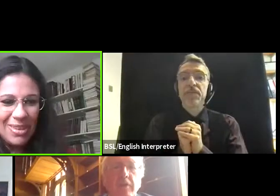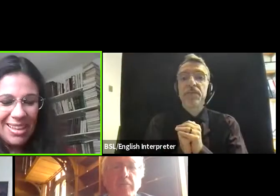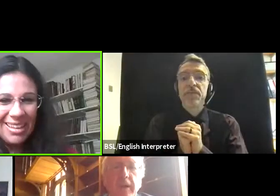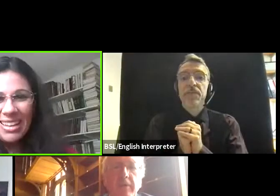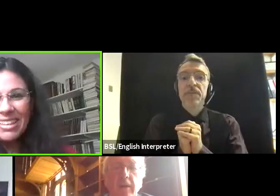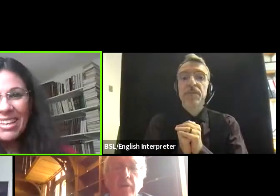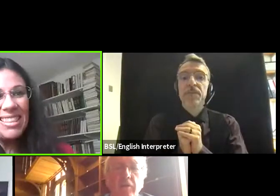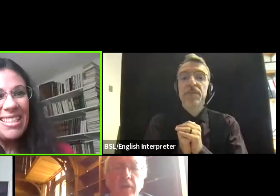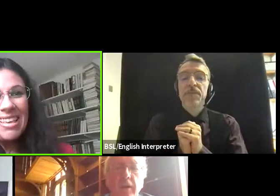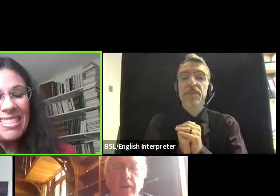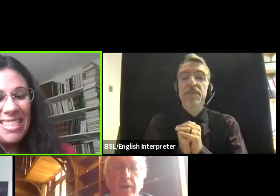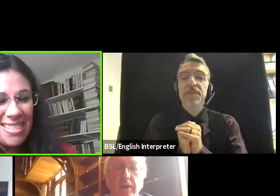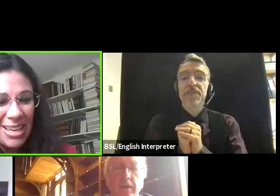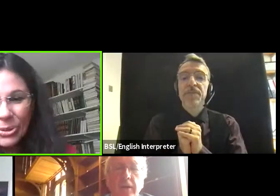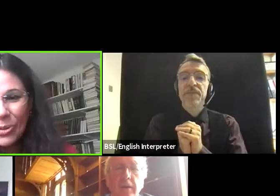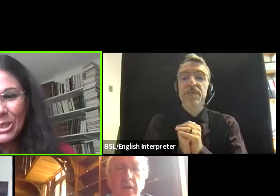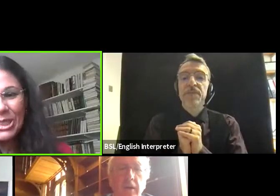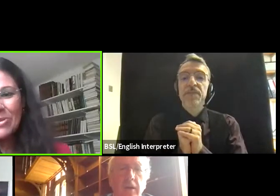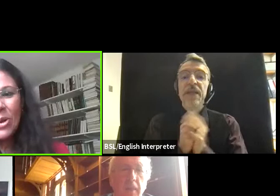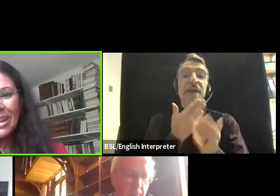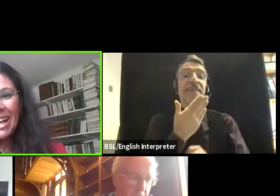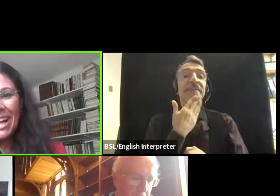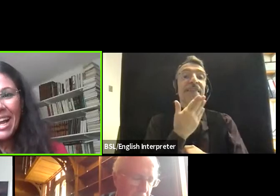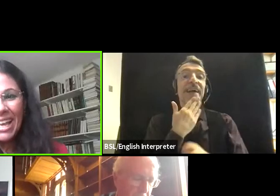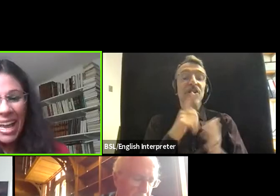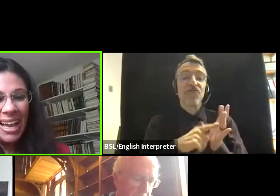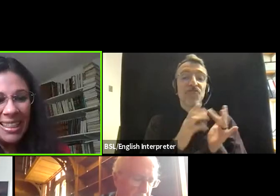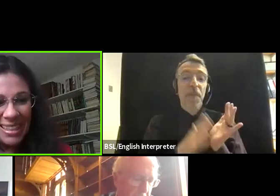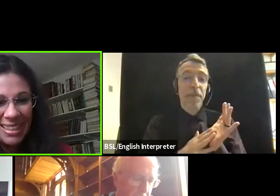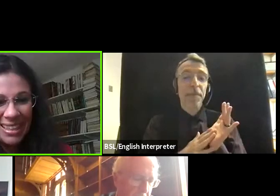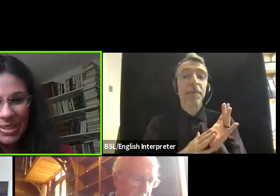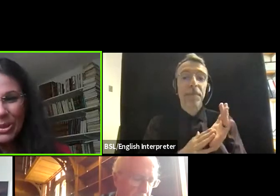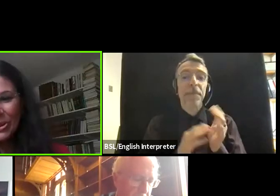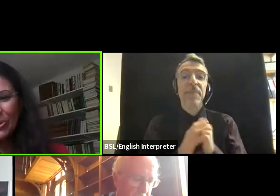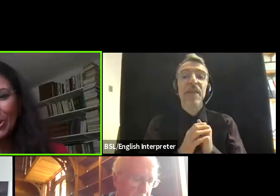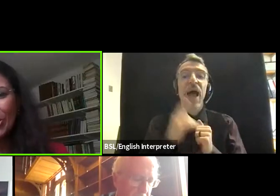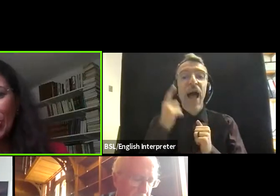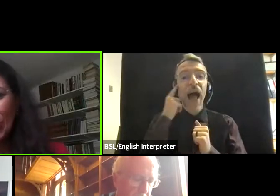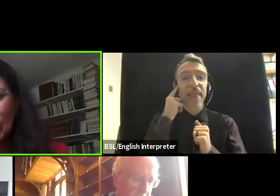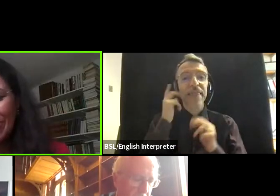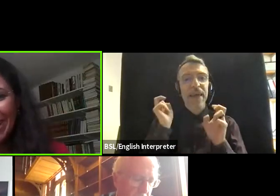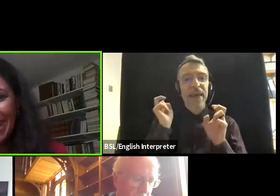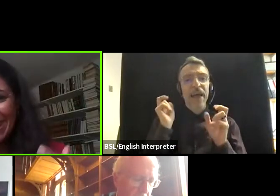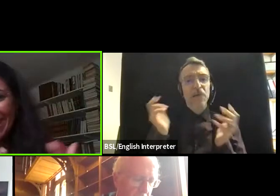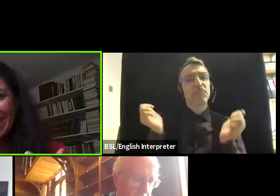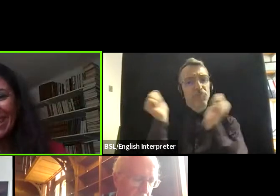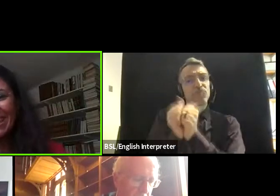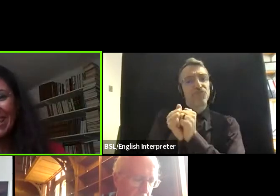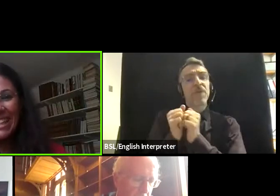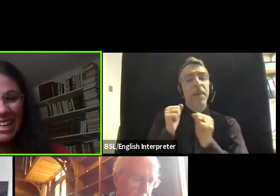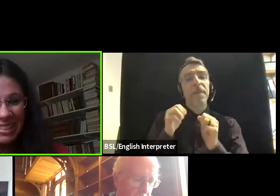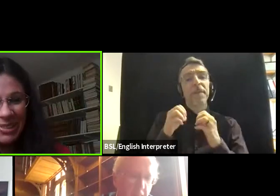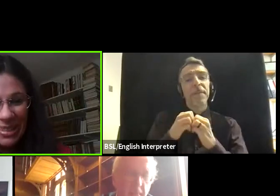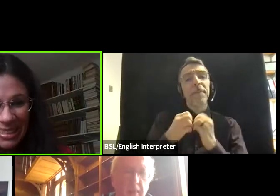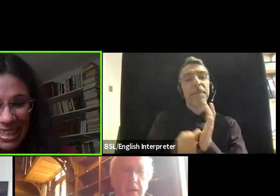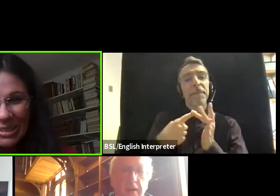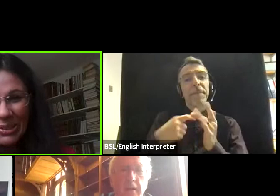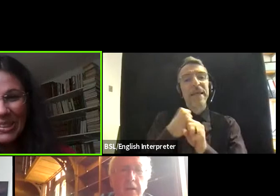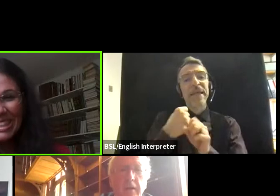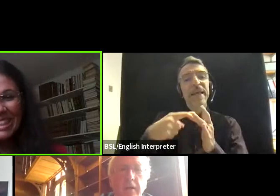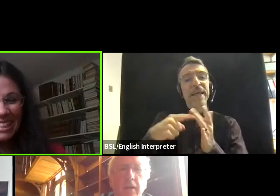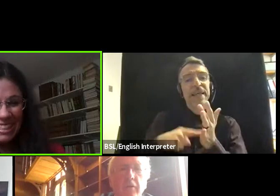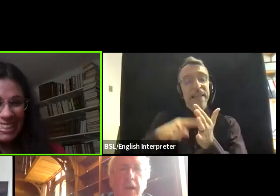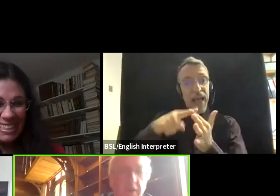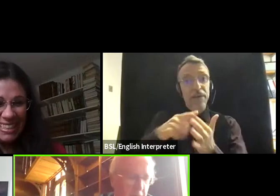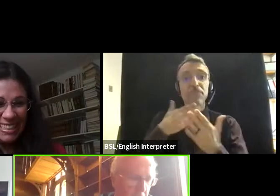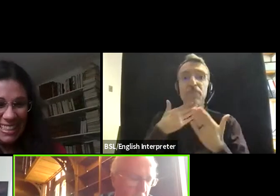Yes, Maurice, thank you. Yeah. Thank you so much, Jim. No, I think we concur with Brigitta's lens on this. Thank